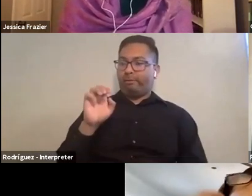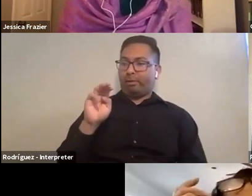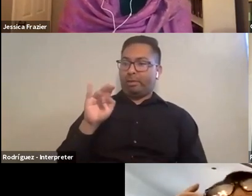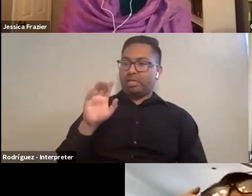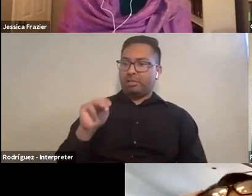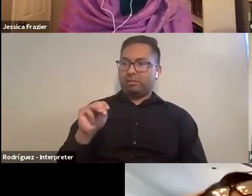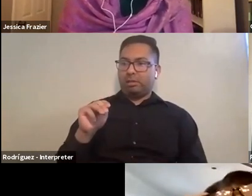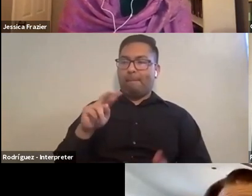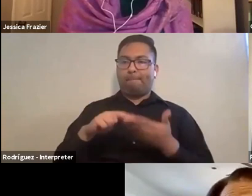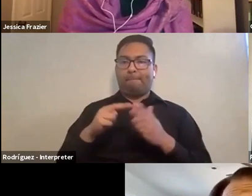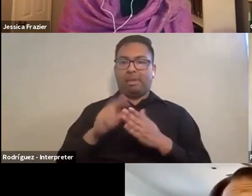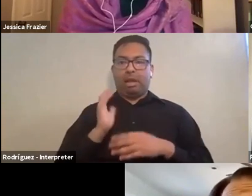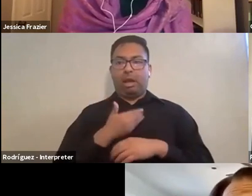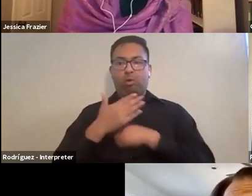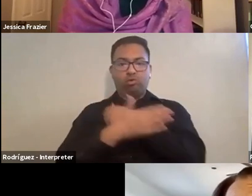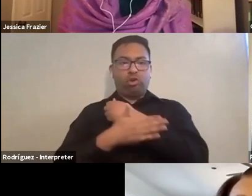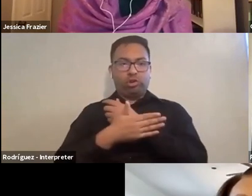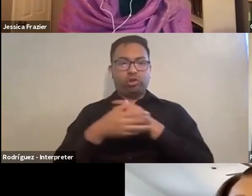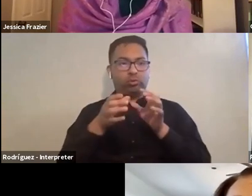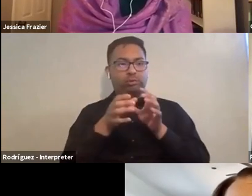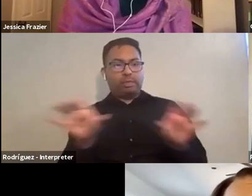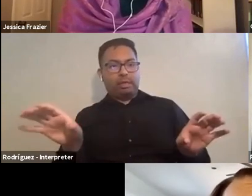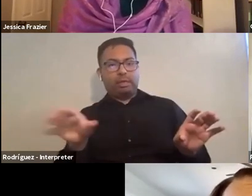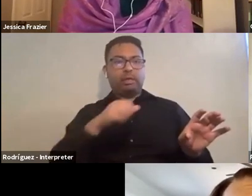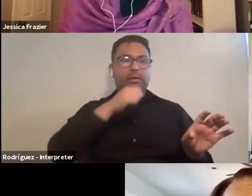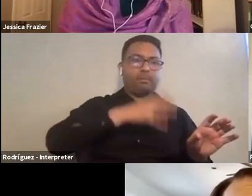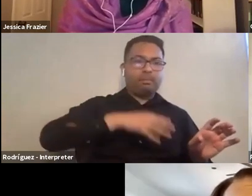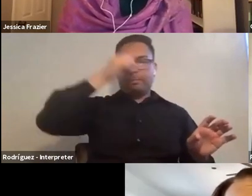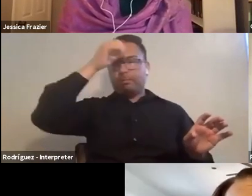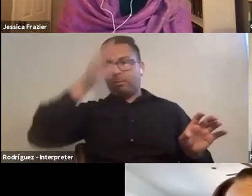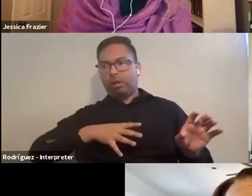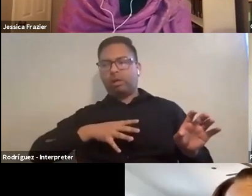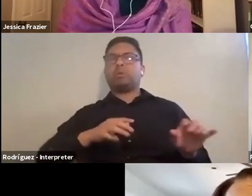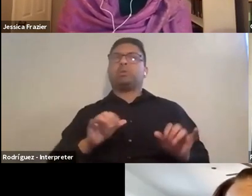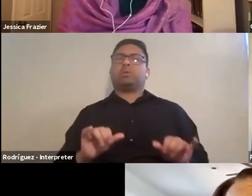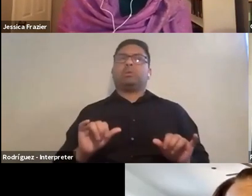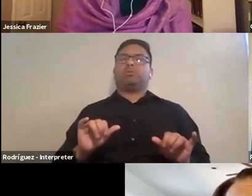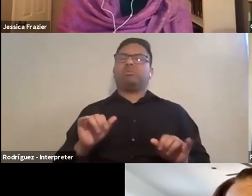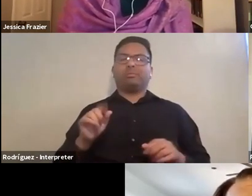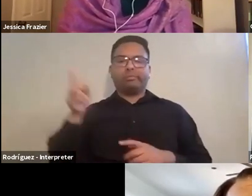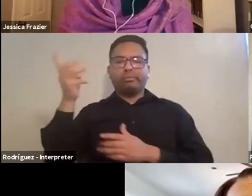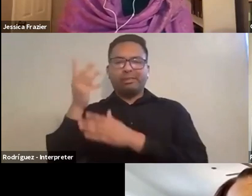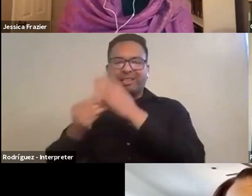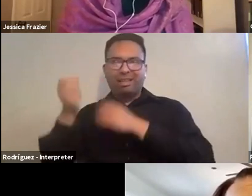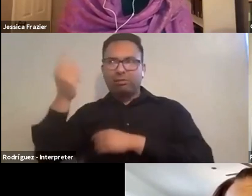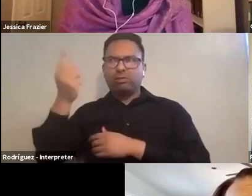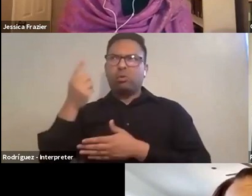split the ruling class, split men and women, it really comes from a lack of understanding of what feminism